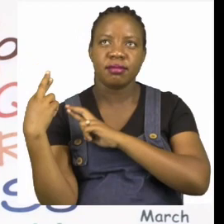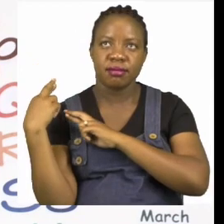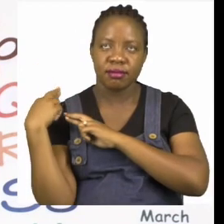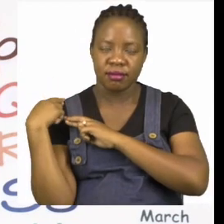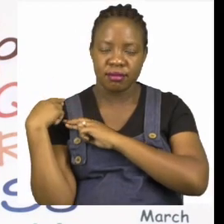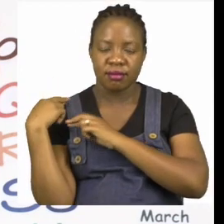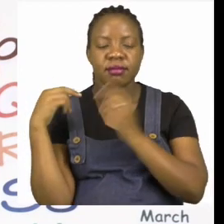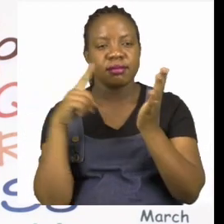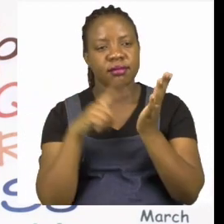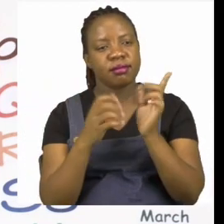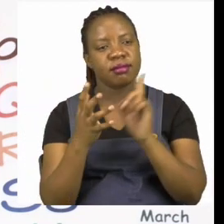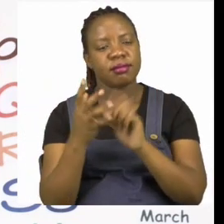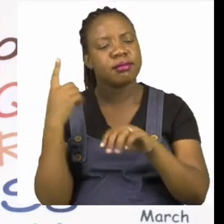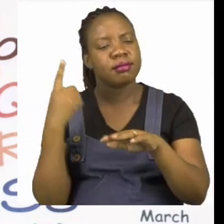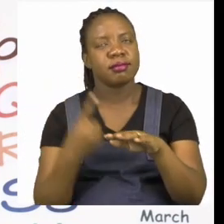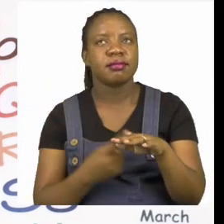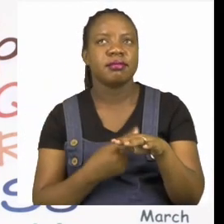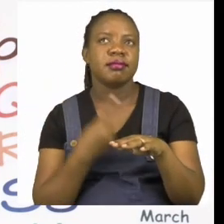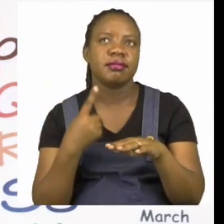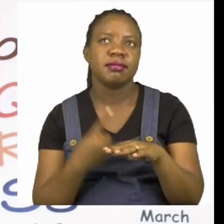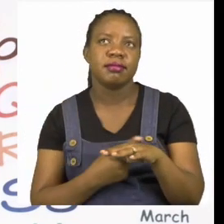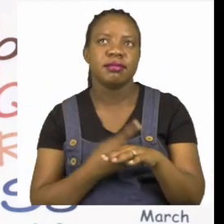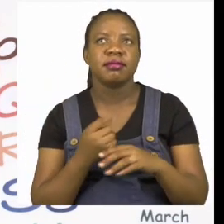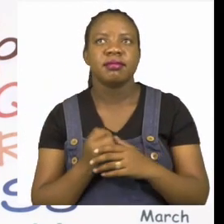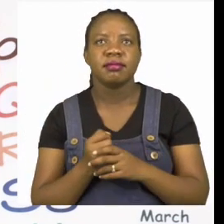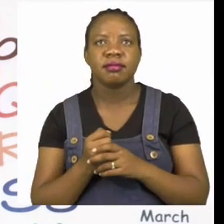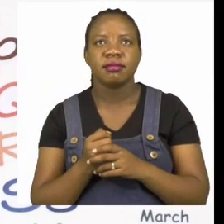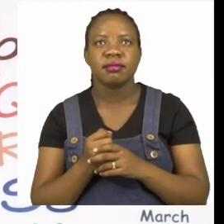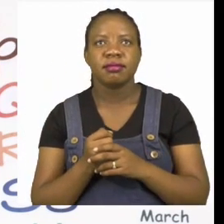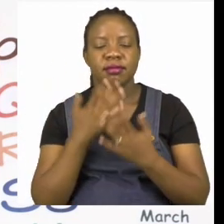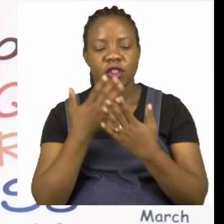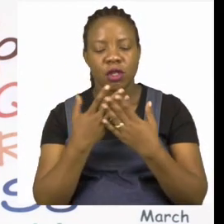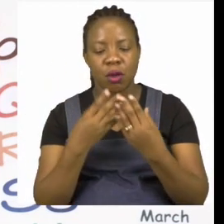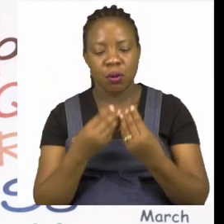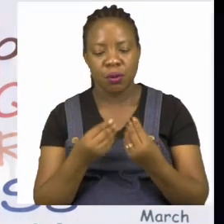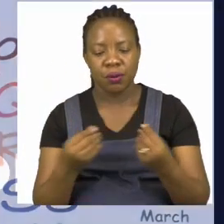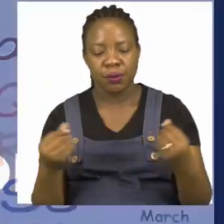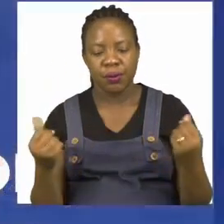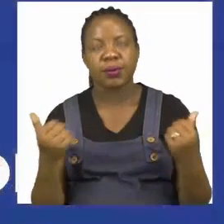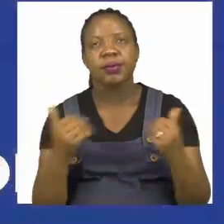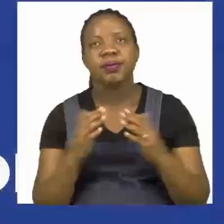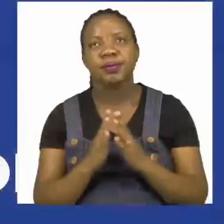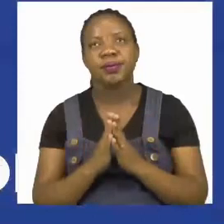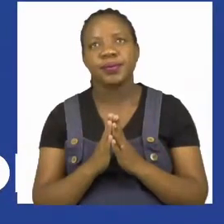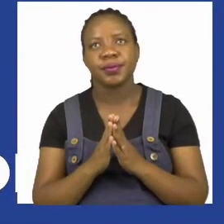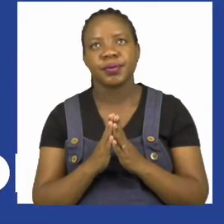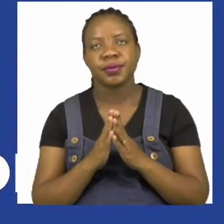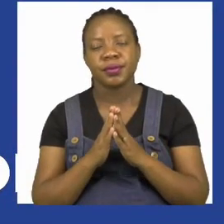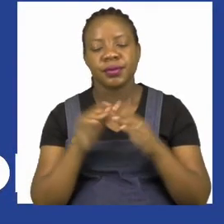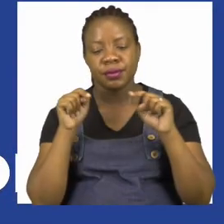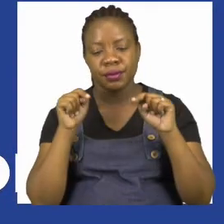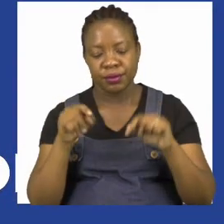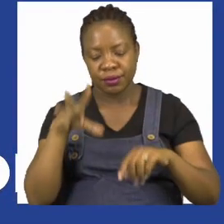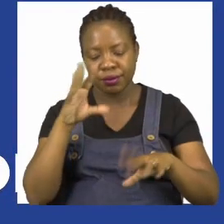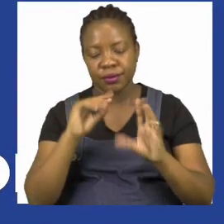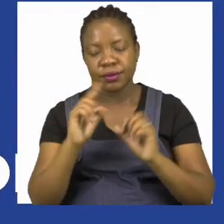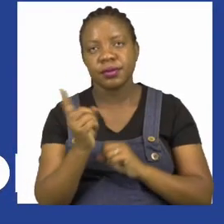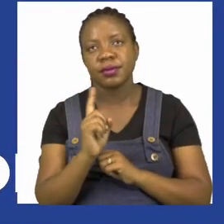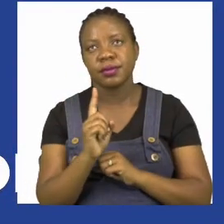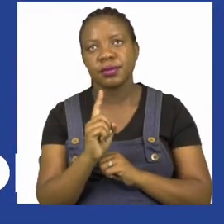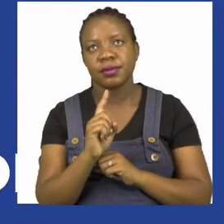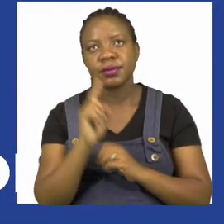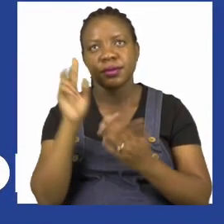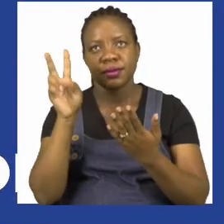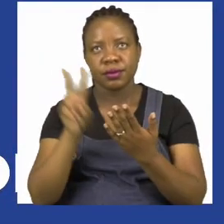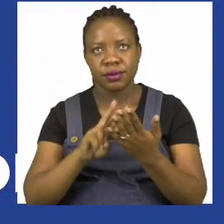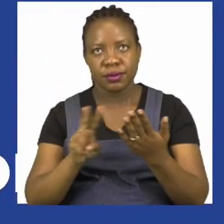as regularly as possible. Make sure your hands are dry before you touch anything else. For today's lesson, we will be